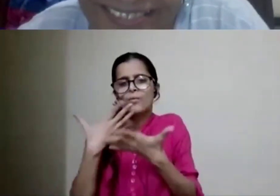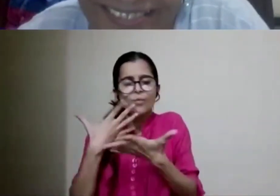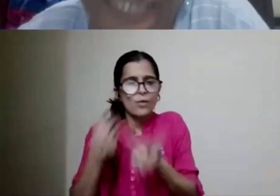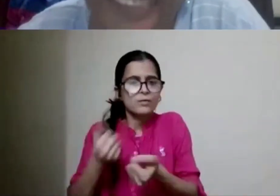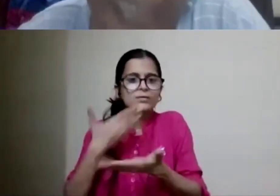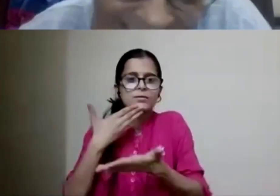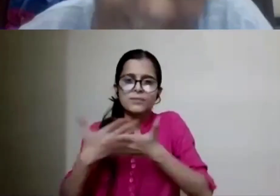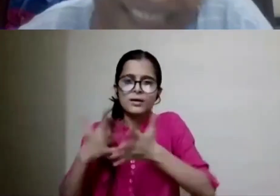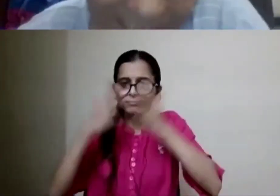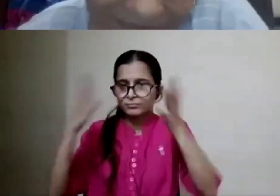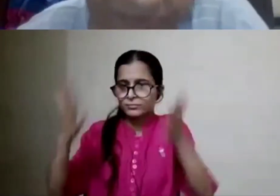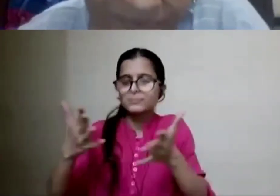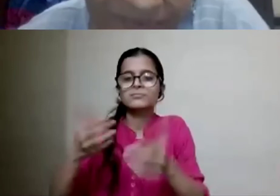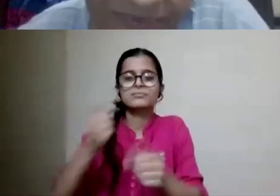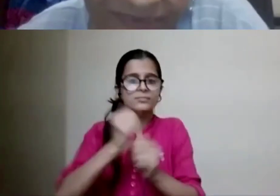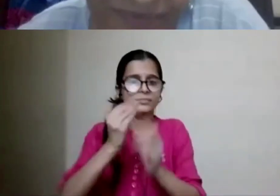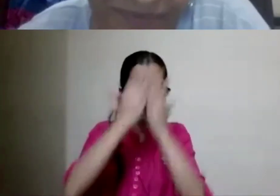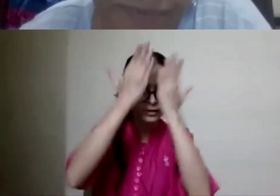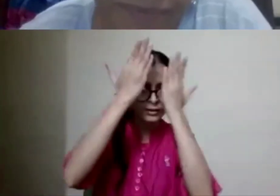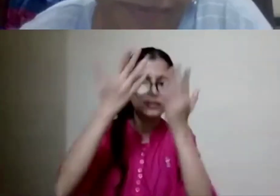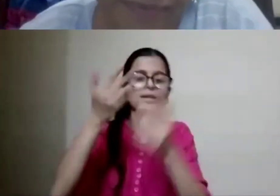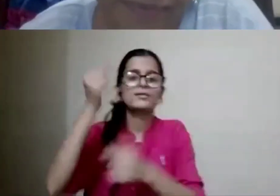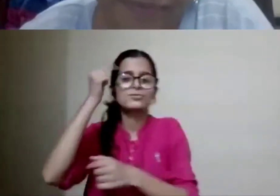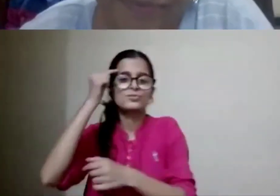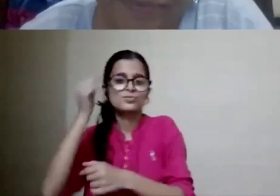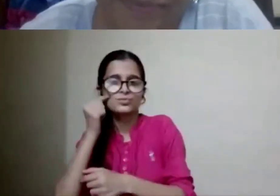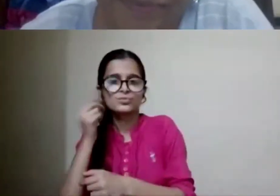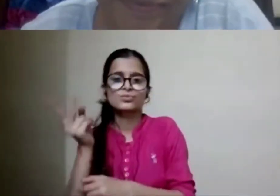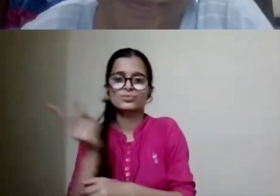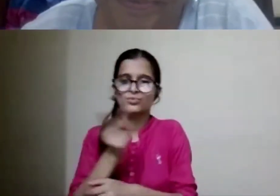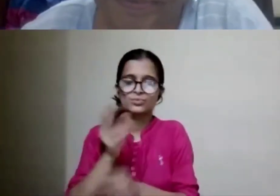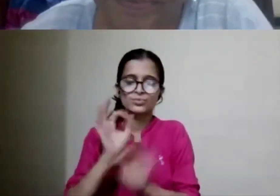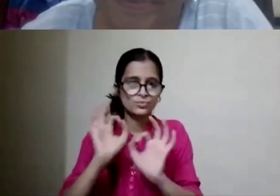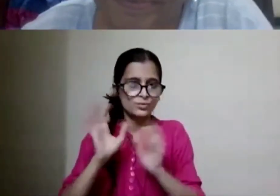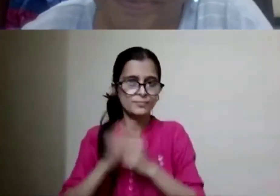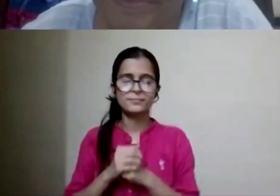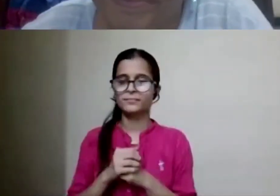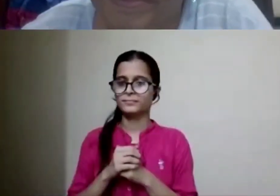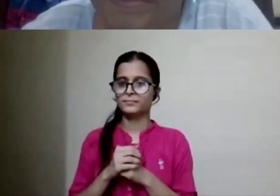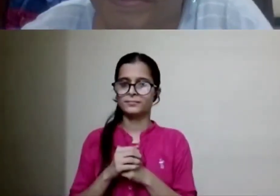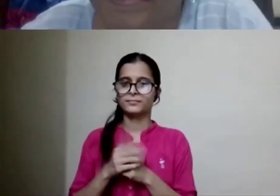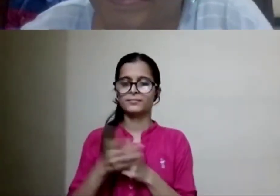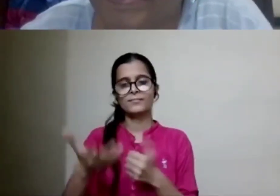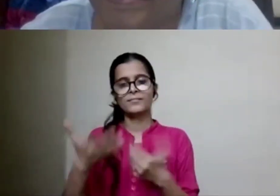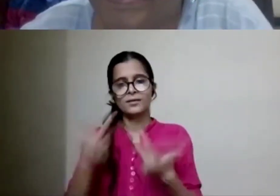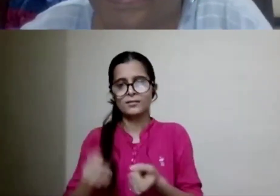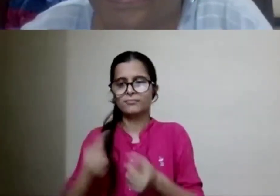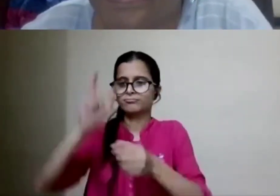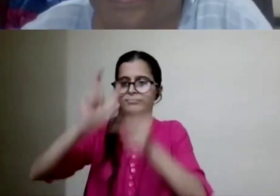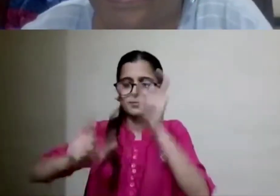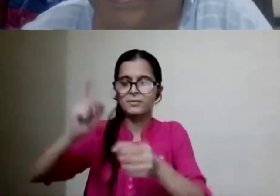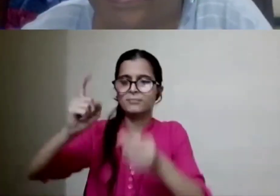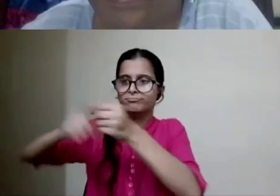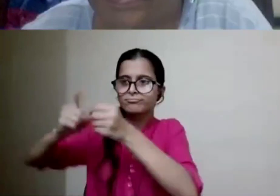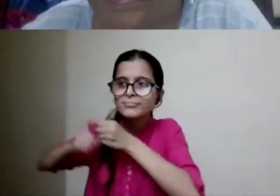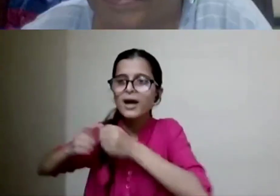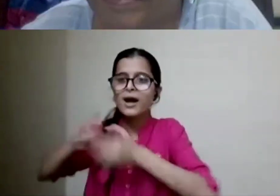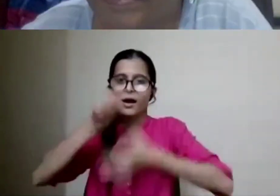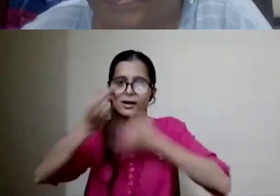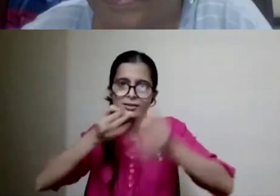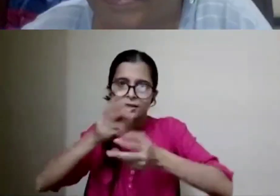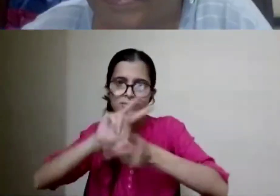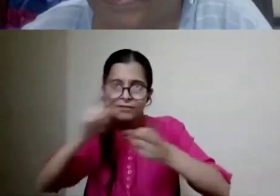interpreters, Gargrim, Suti, as well as the audience for engaging in the discussion and asking meaningful and